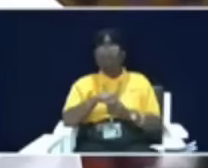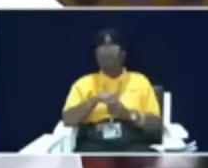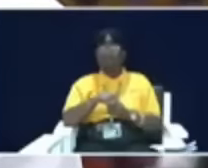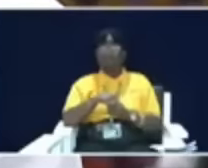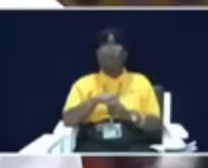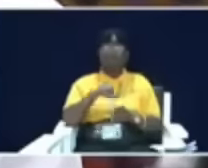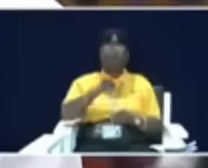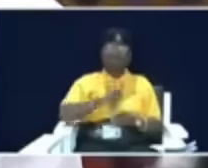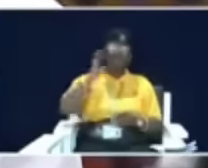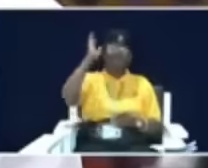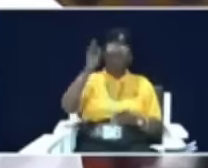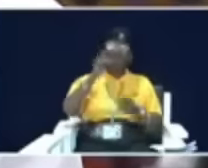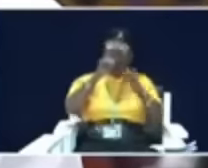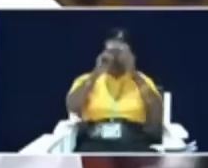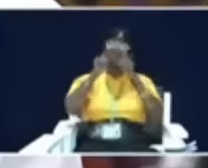I will talk briefly